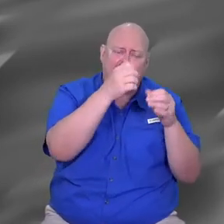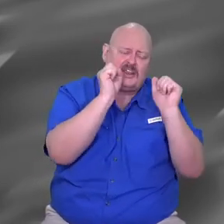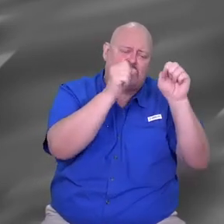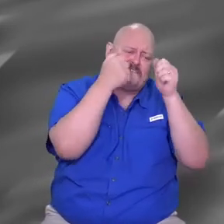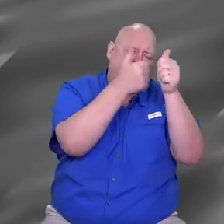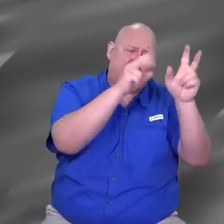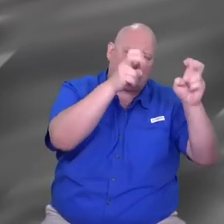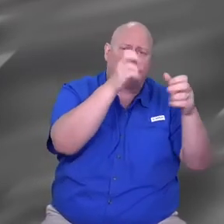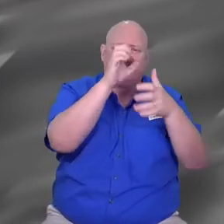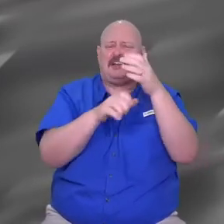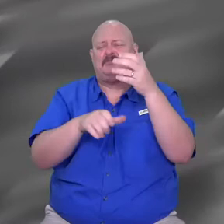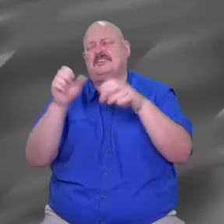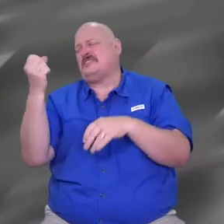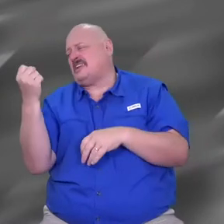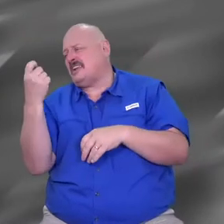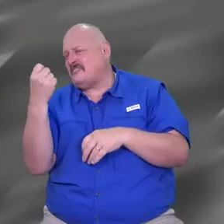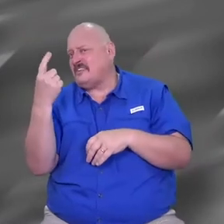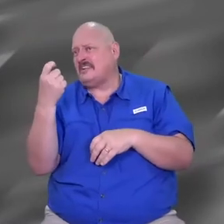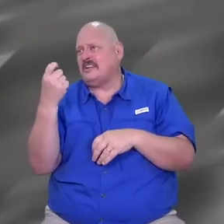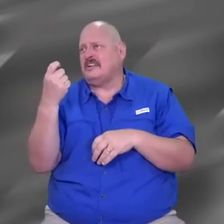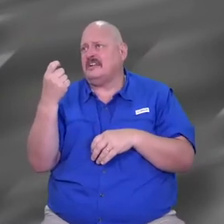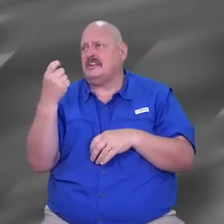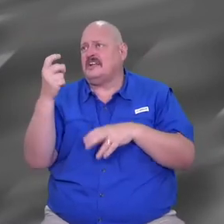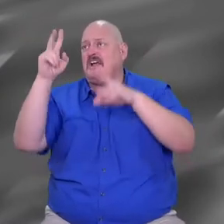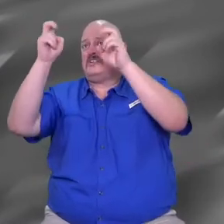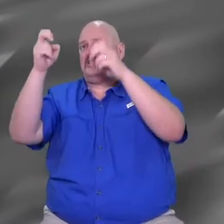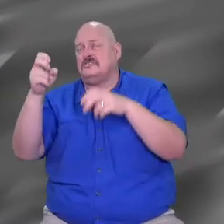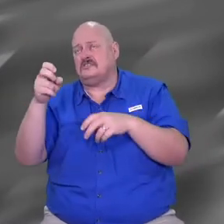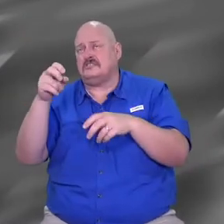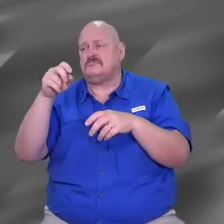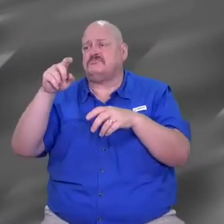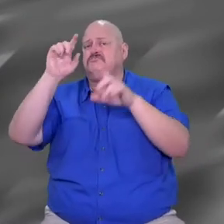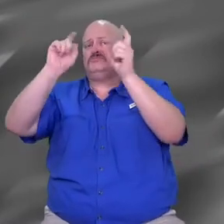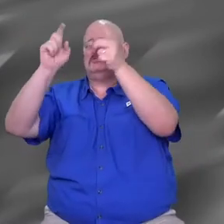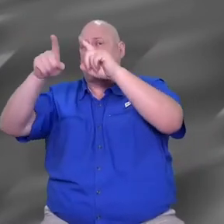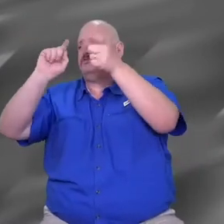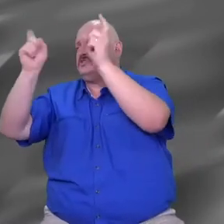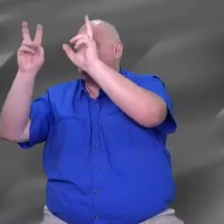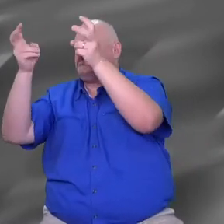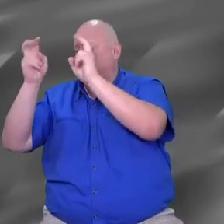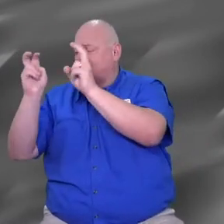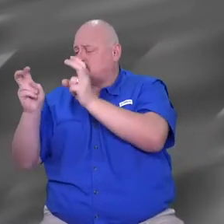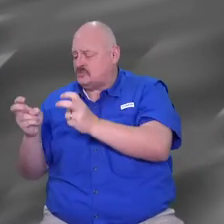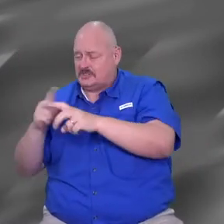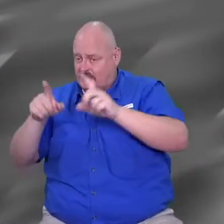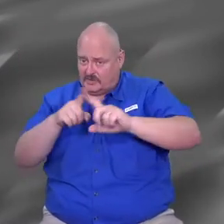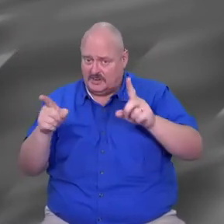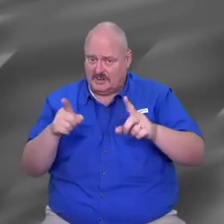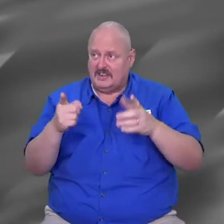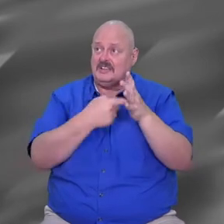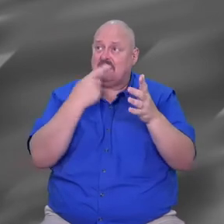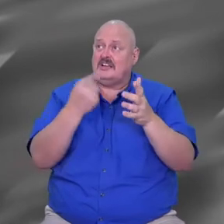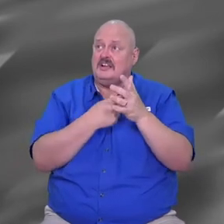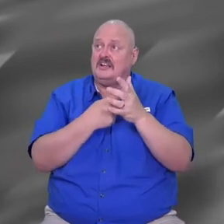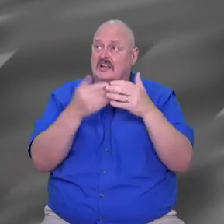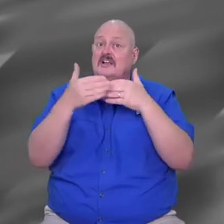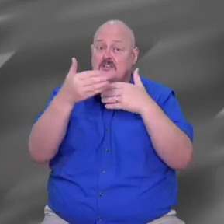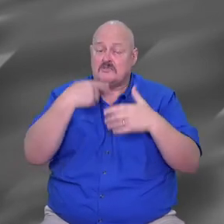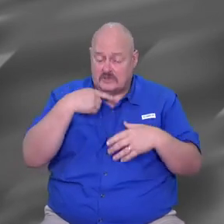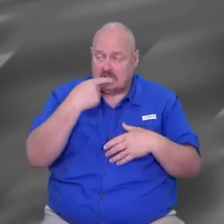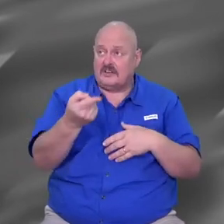By the time you get to chapter 11, you'll be dealing with subject matter A, then you'll go to B, then to C, back to A, then to D, and to E. And at times, I'm going to go ahead and